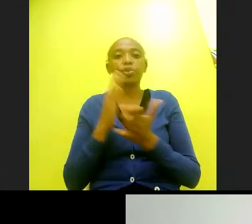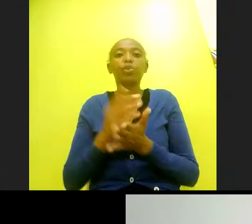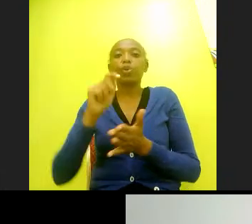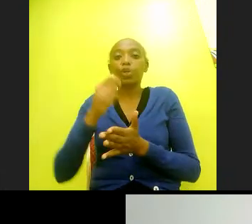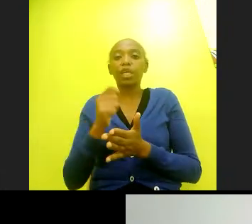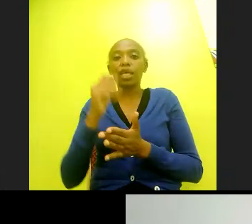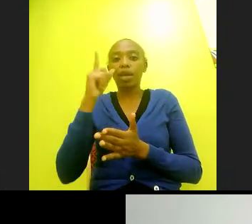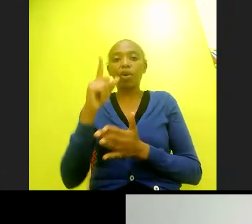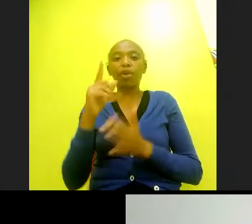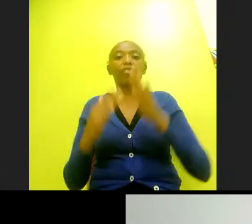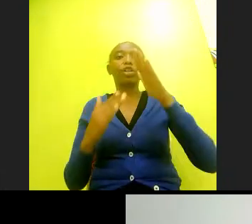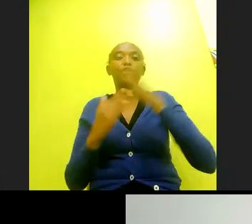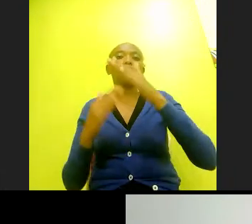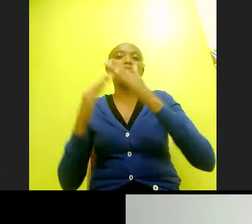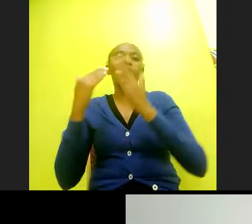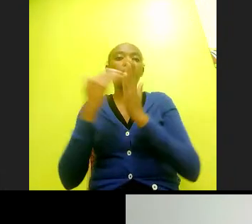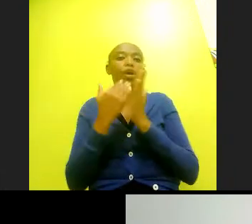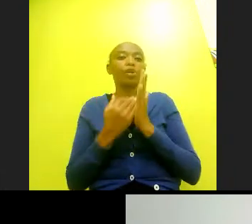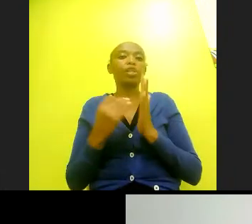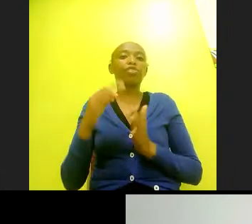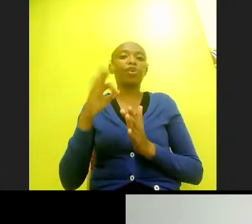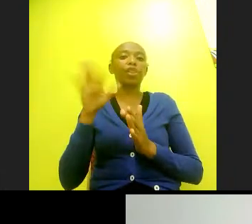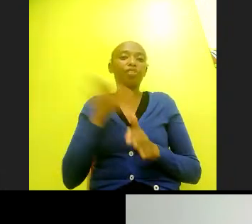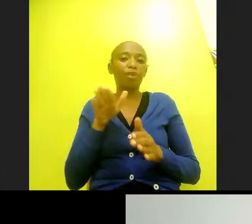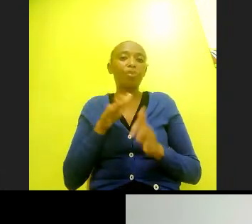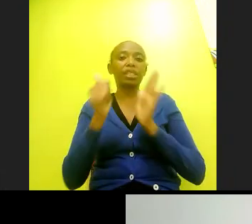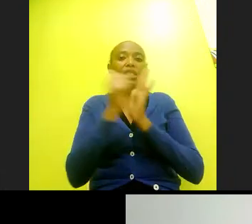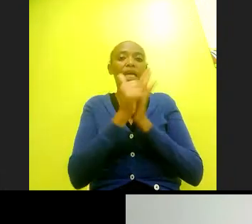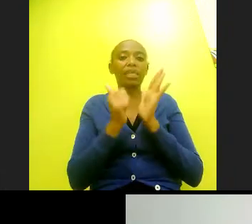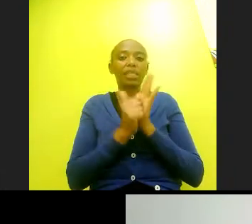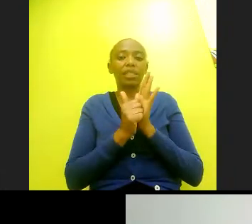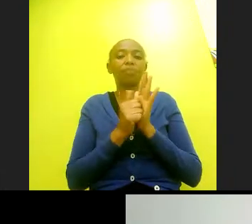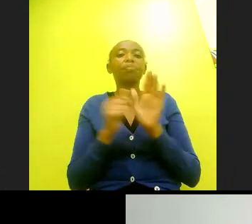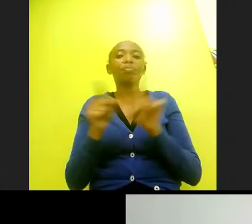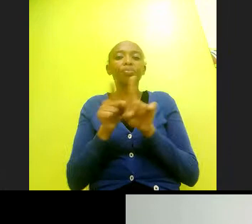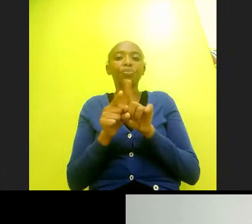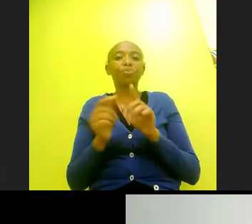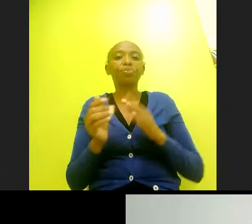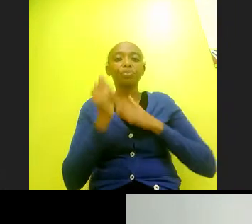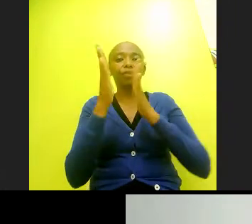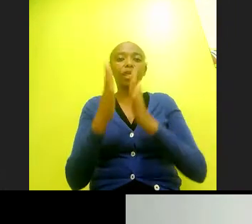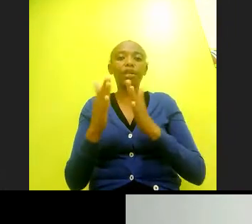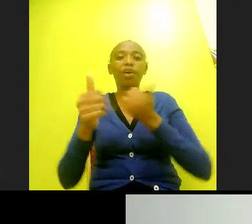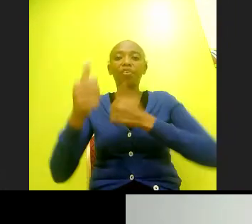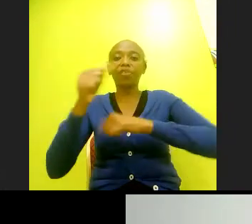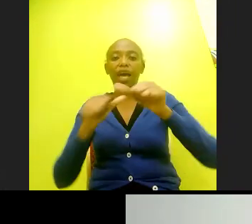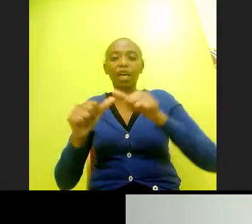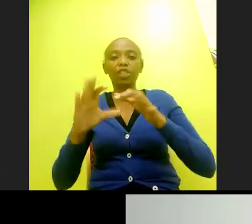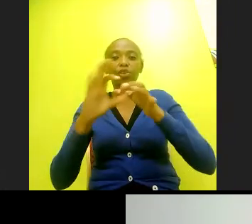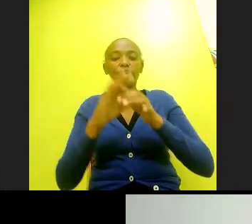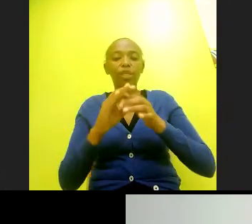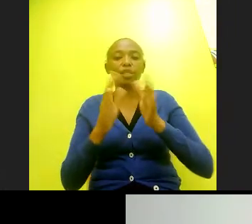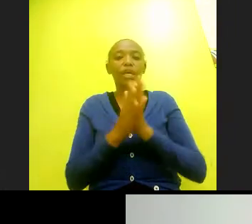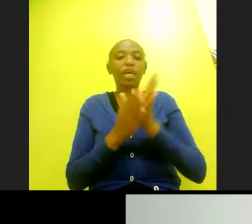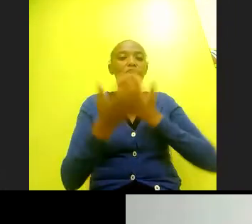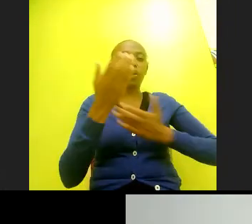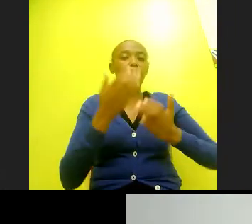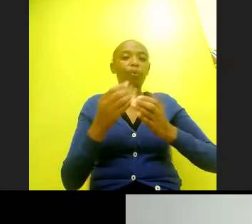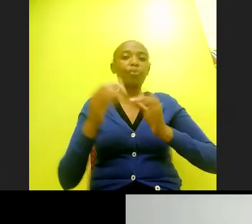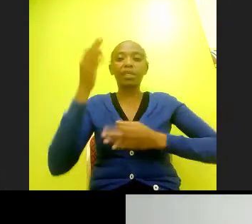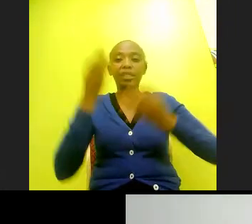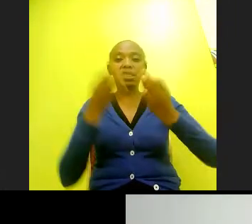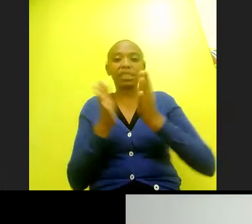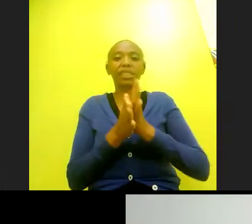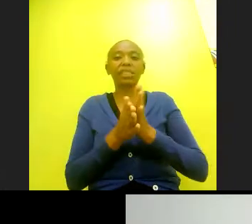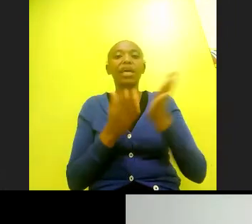top priorities for the feminist agenda. As a co-lead of the Action Coalition on Economic Justice and Rights, we know that one of the